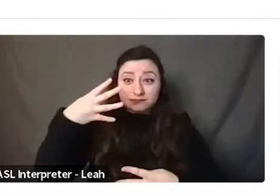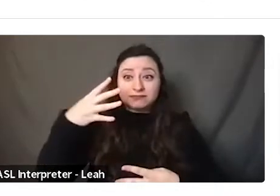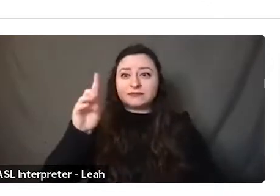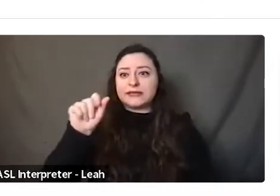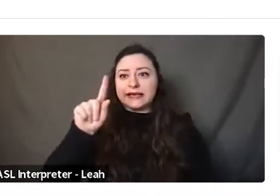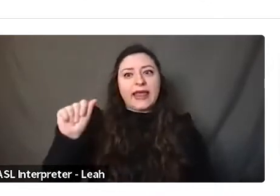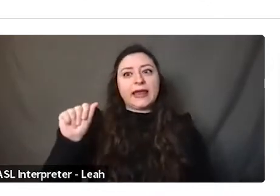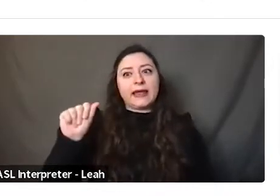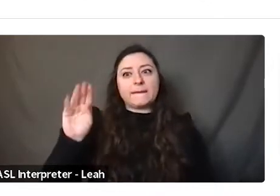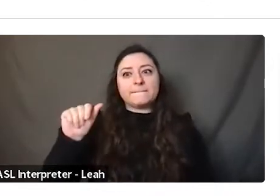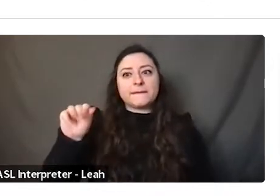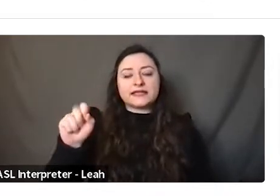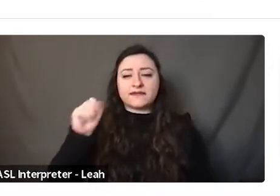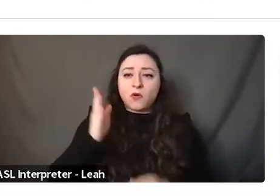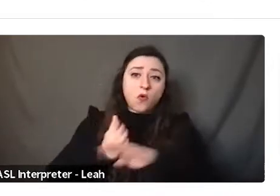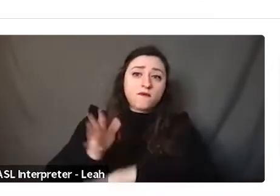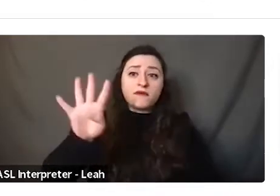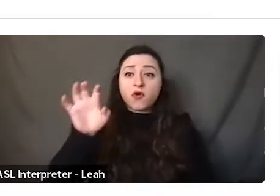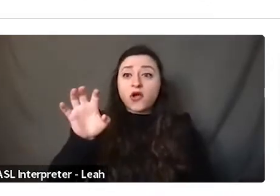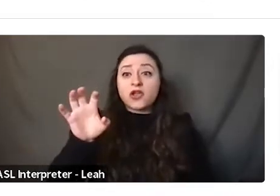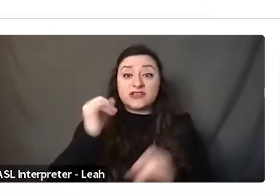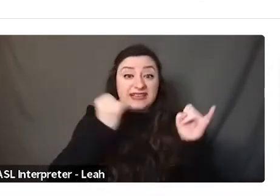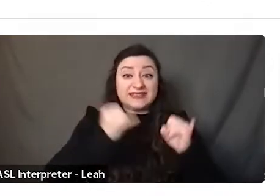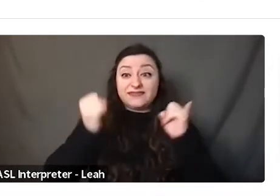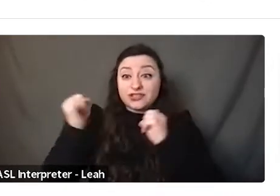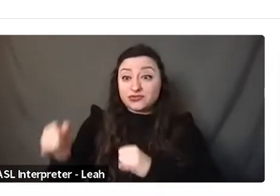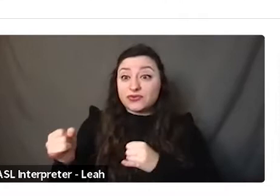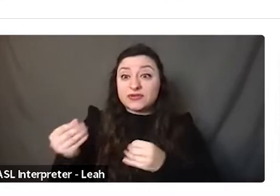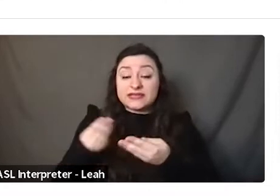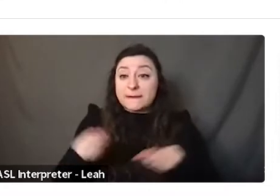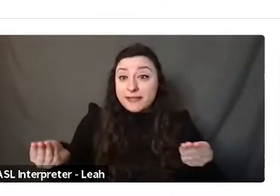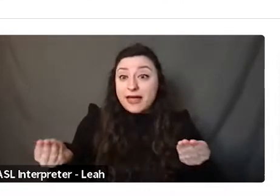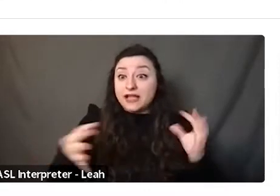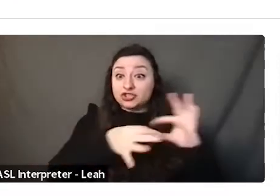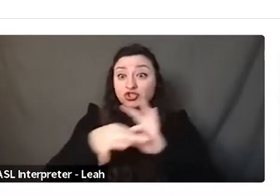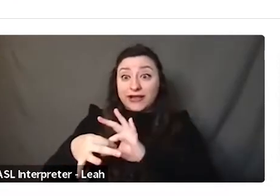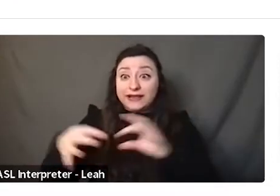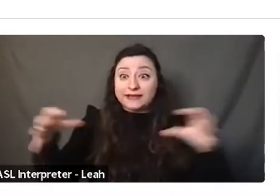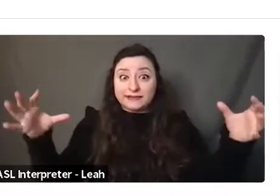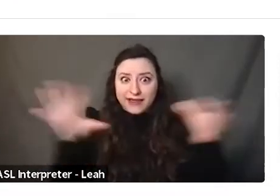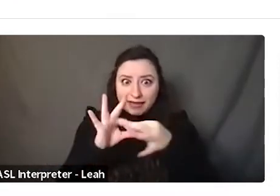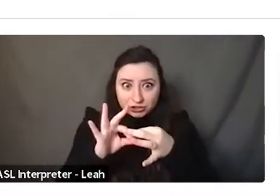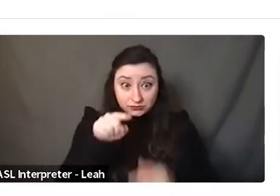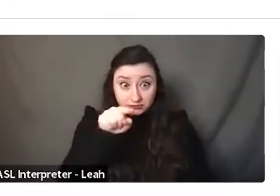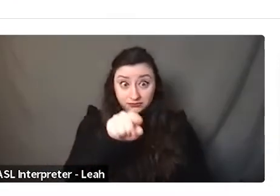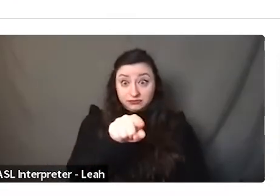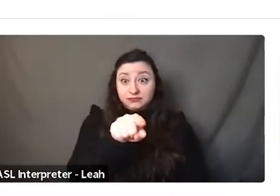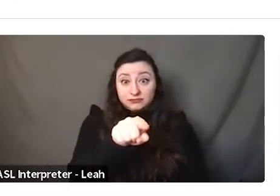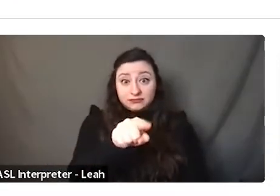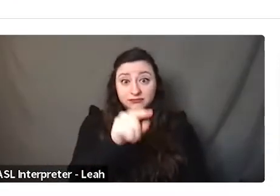database of over 400 individual supply chain connections. And when we visualize that, it looks like this.